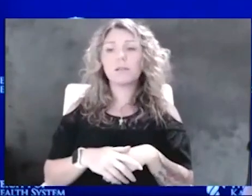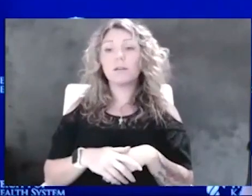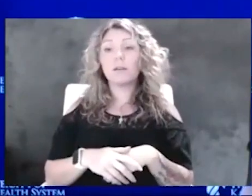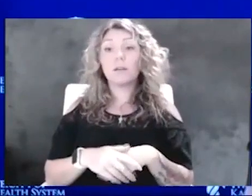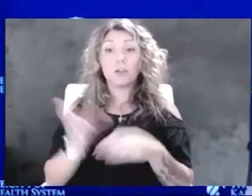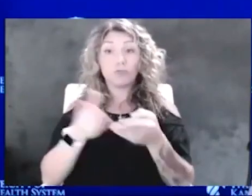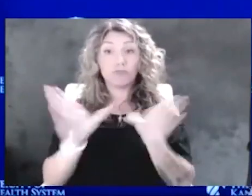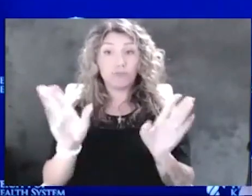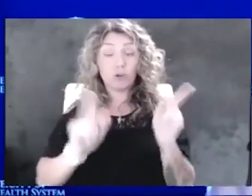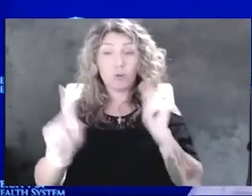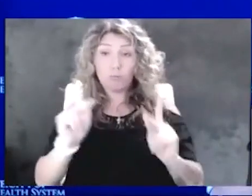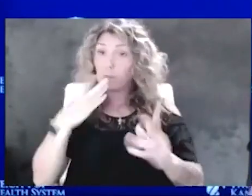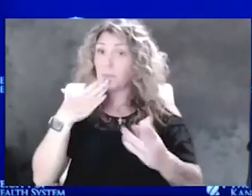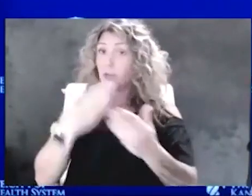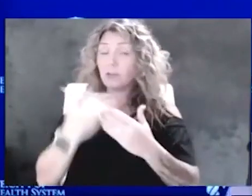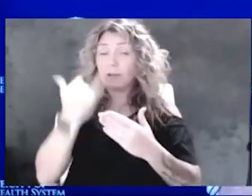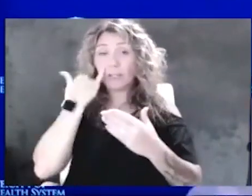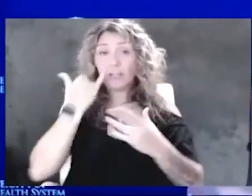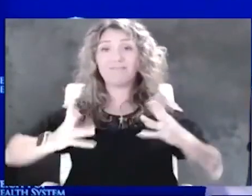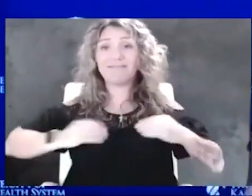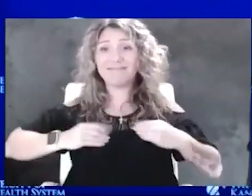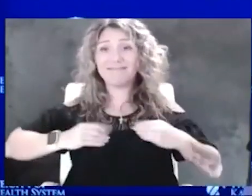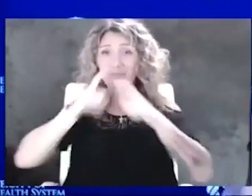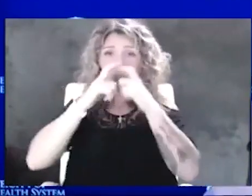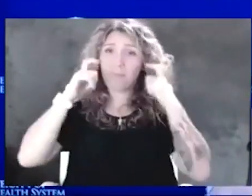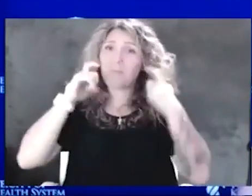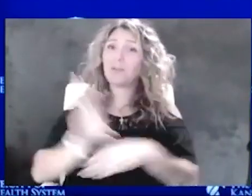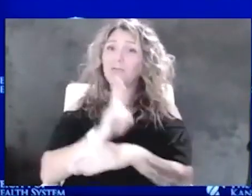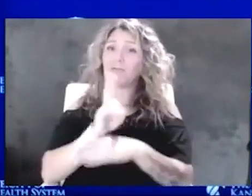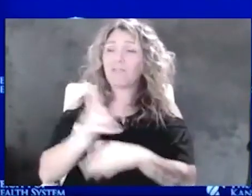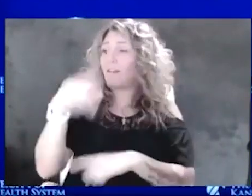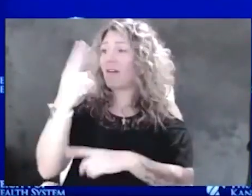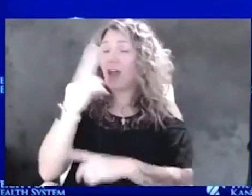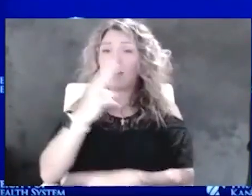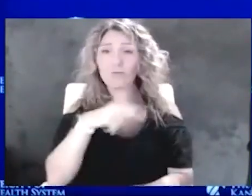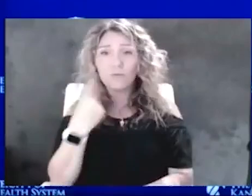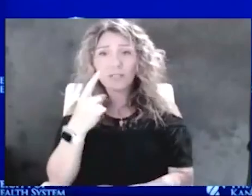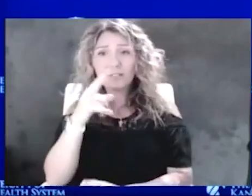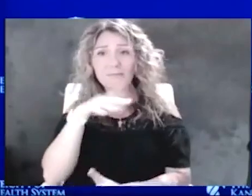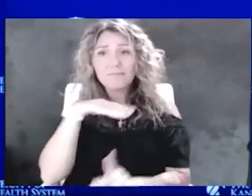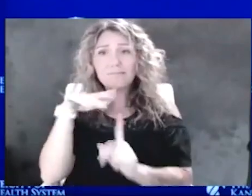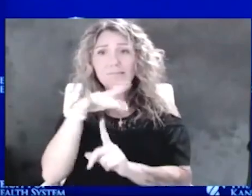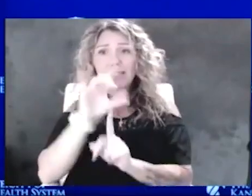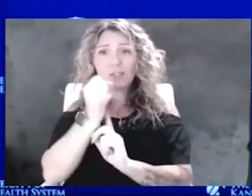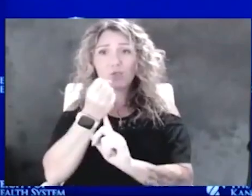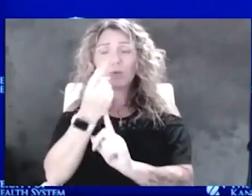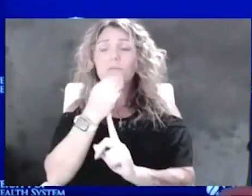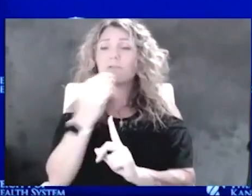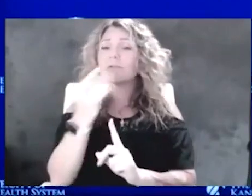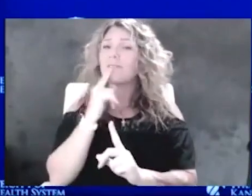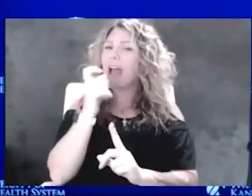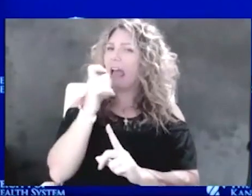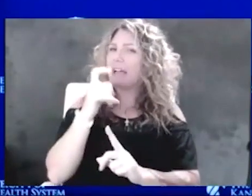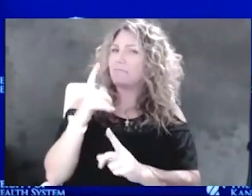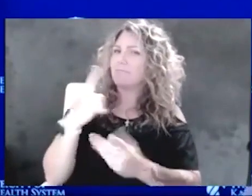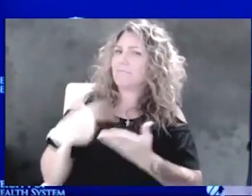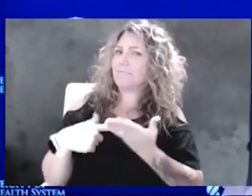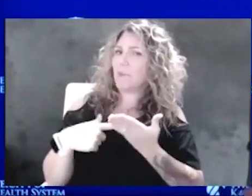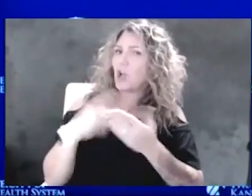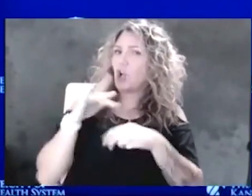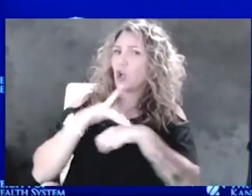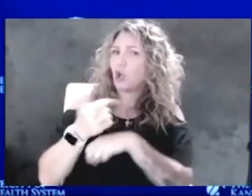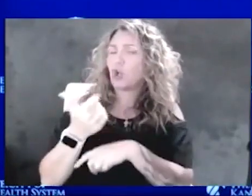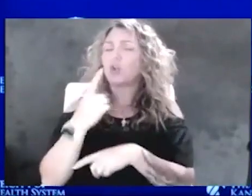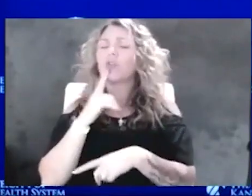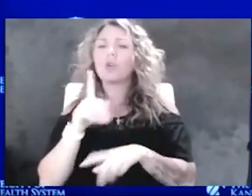just mask wearing in those high-risk situations, not those situations that we were talked about earlier on the show with those outside areas where we